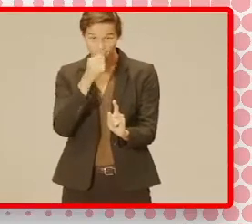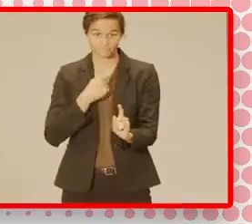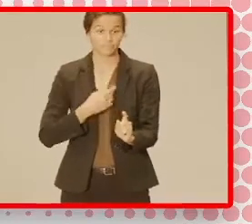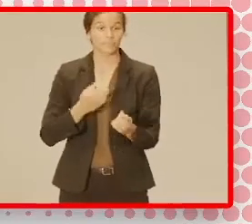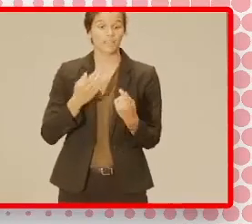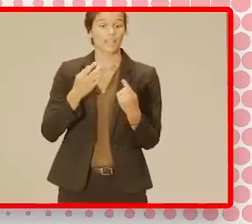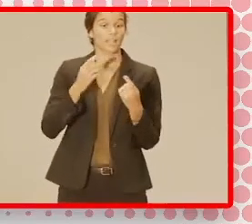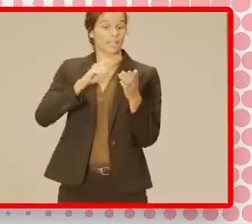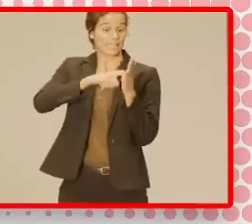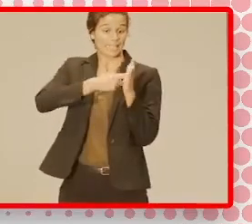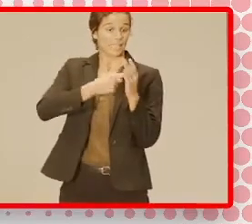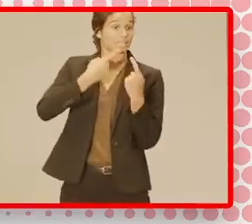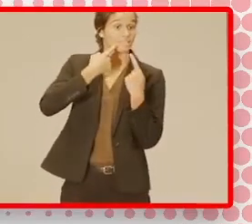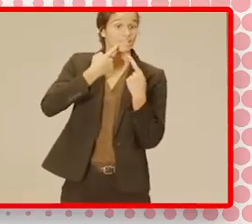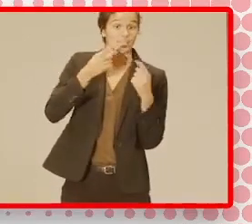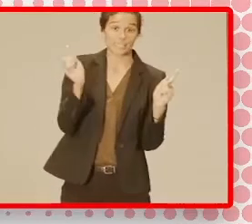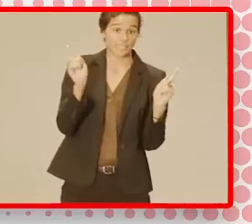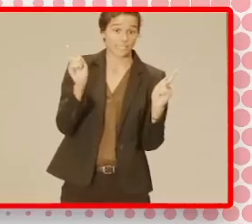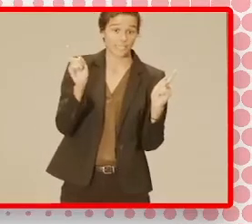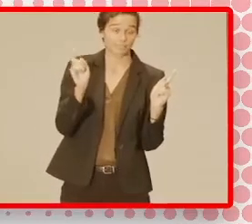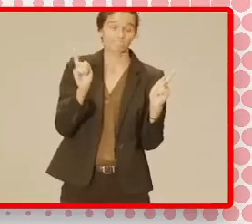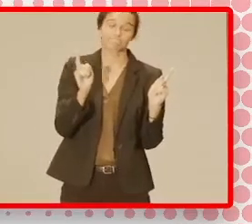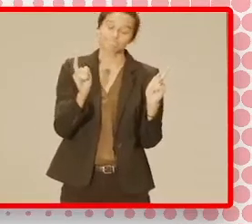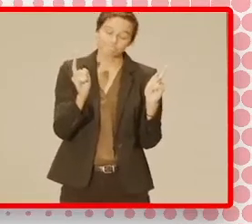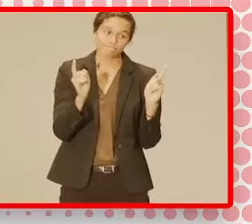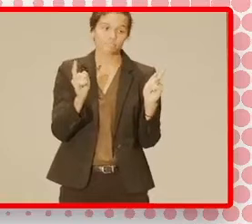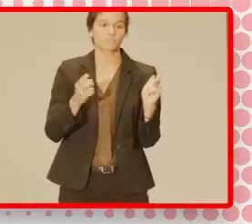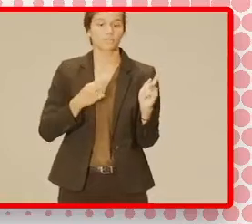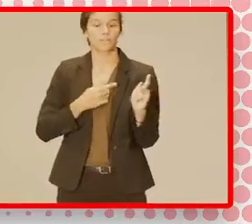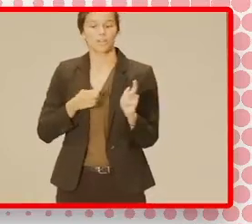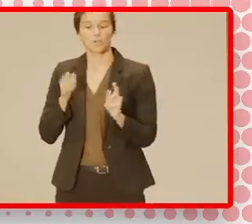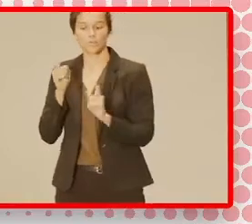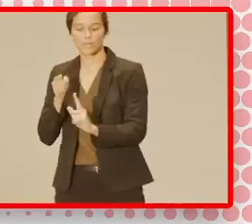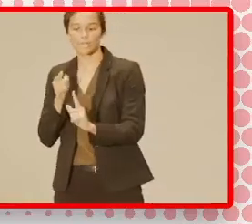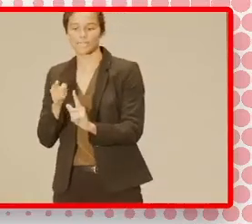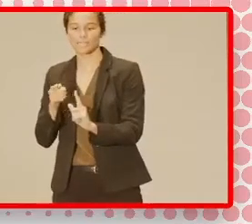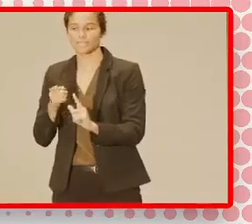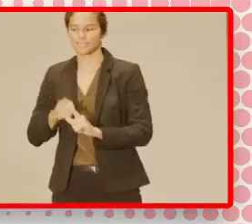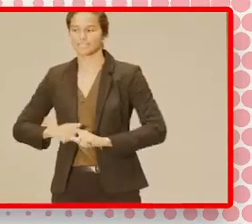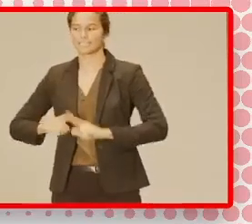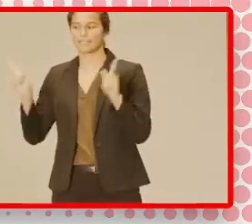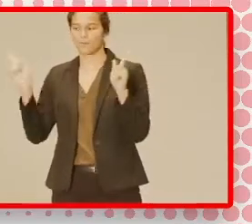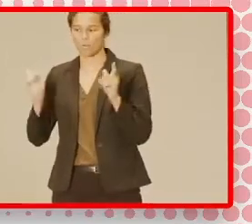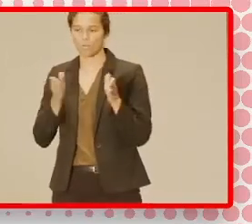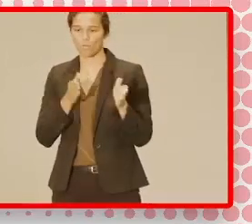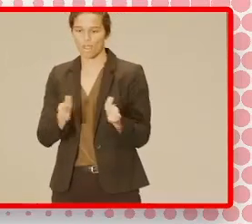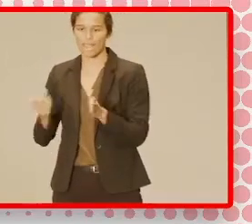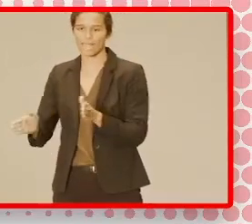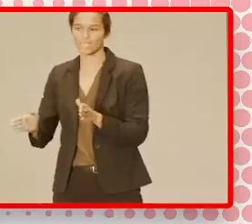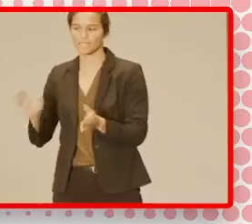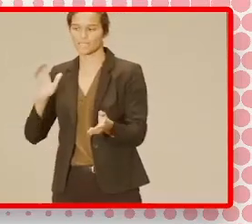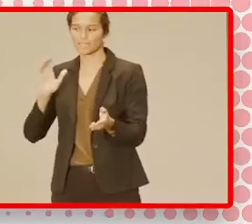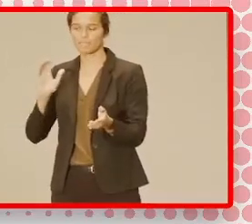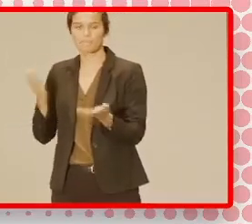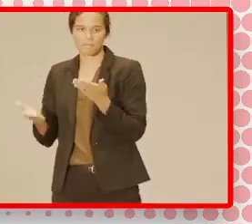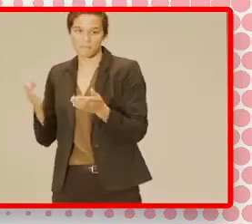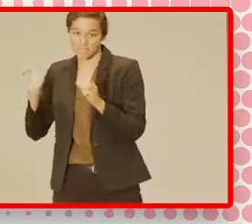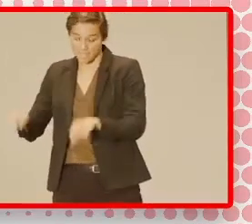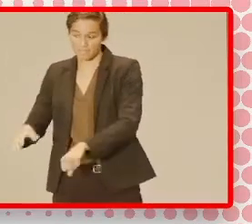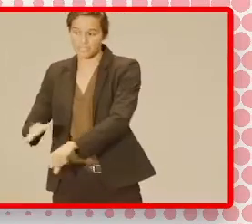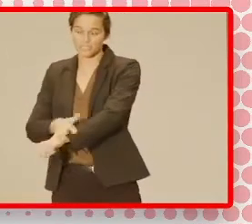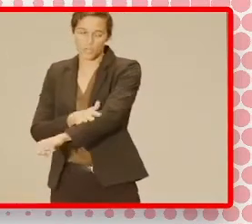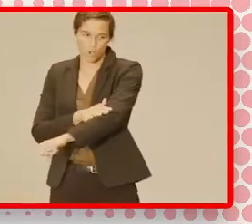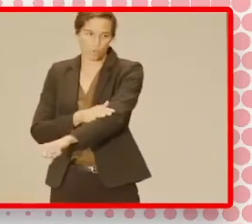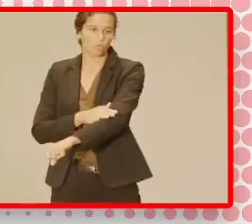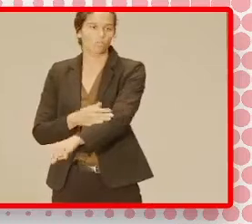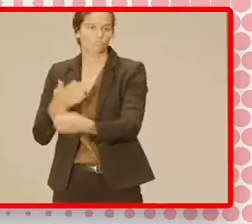It's that I'll learn differently and slower. And that's what we've learned. He can learn and he can succeed in a big